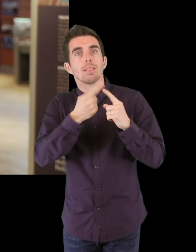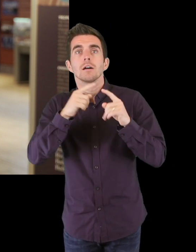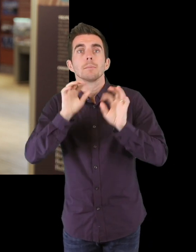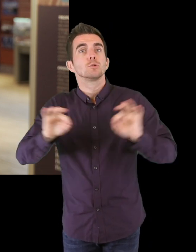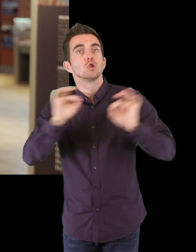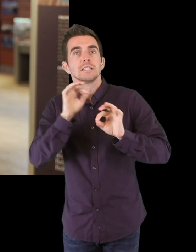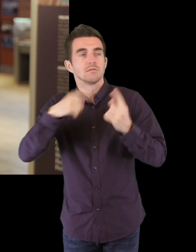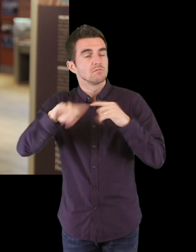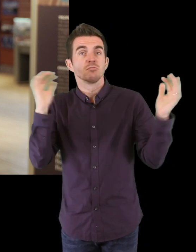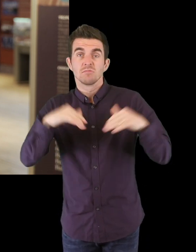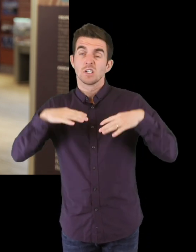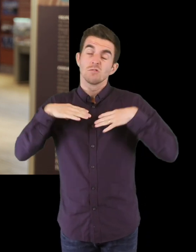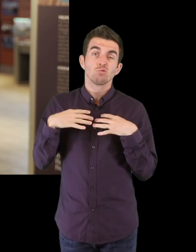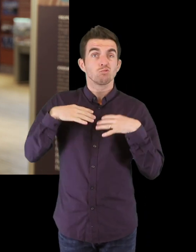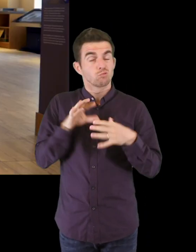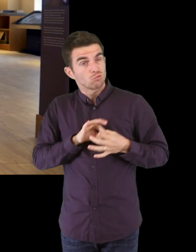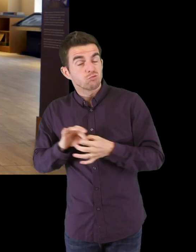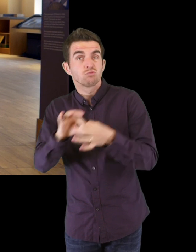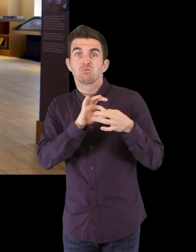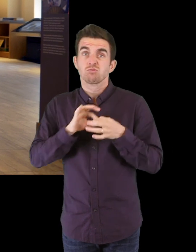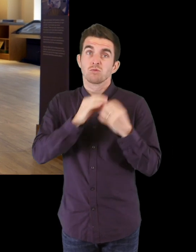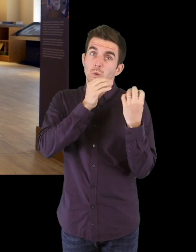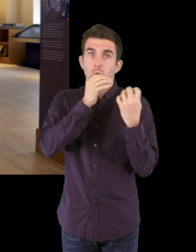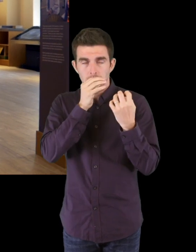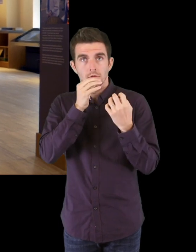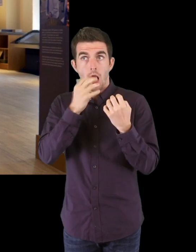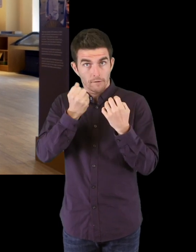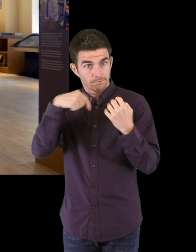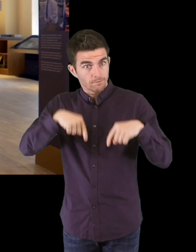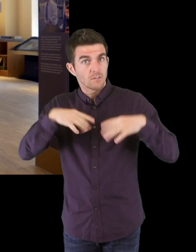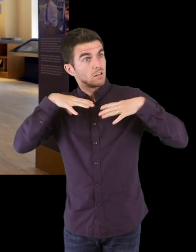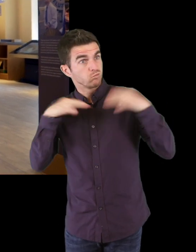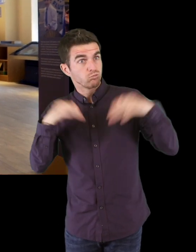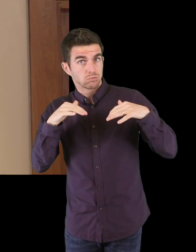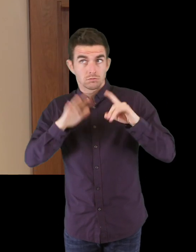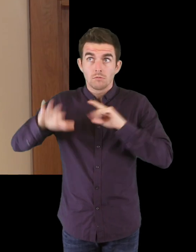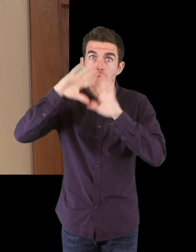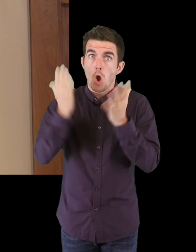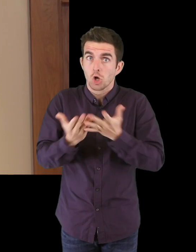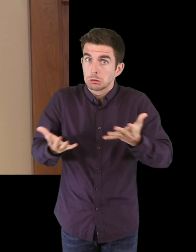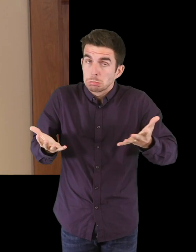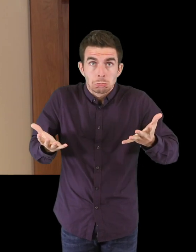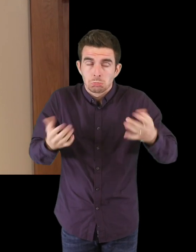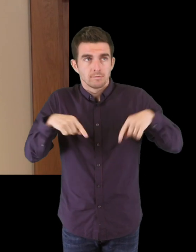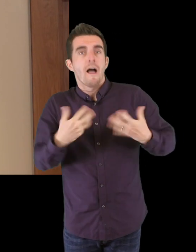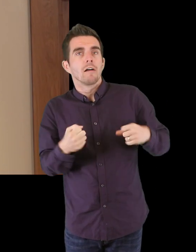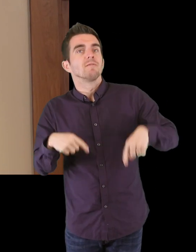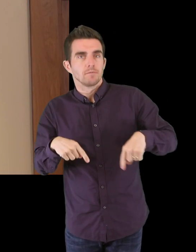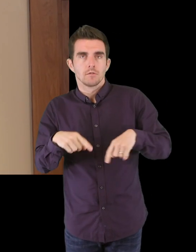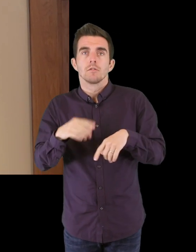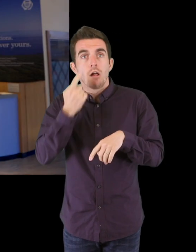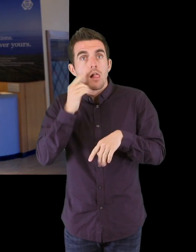musicians in an informal and welcoming environment, one that isn't always available to them elsewhere. The